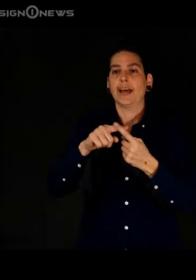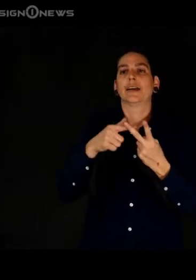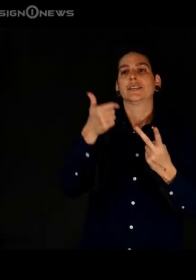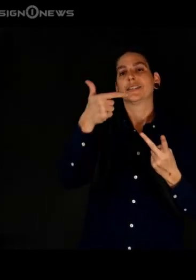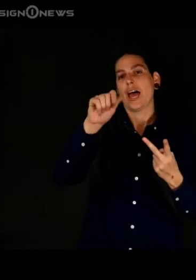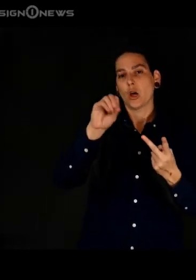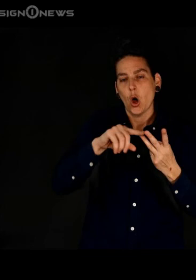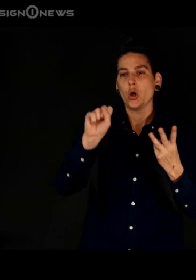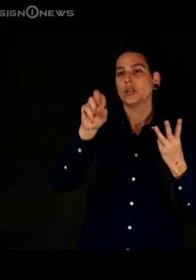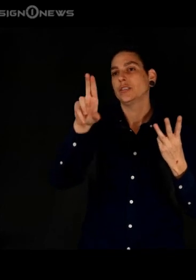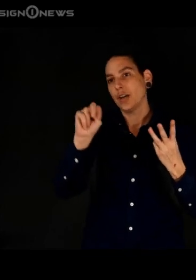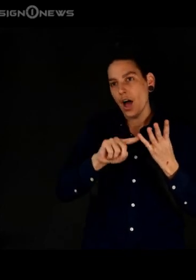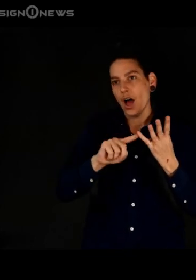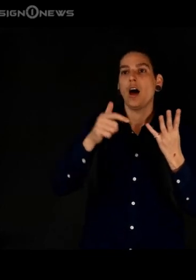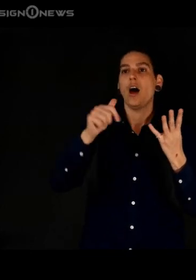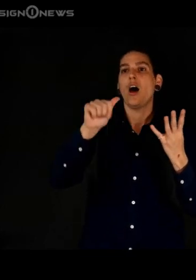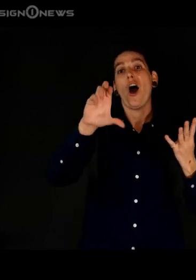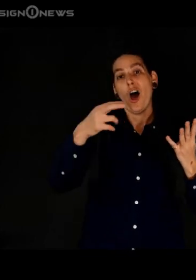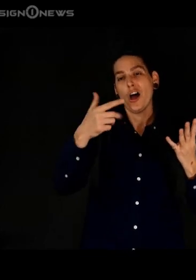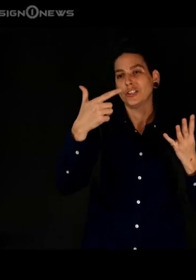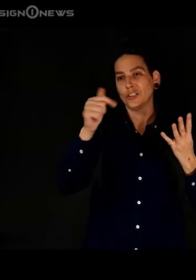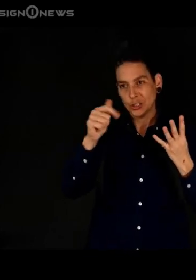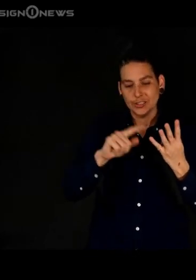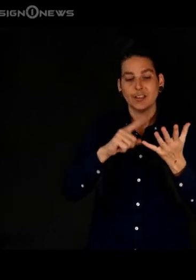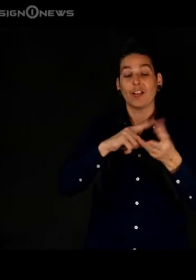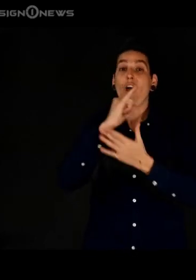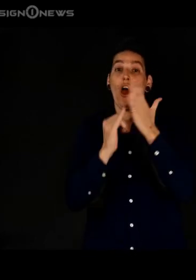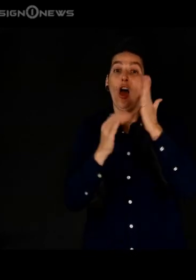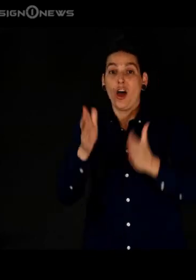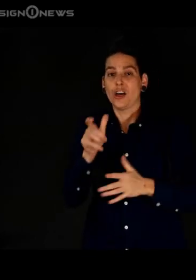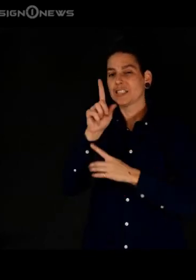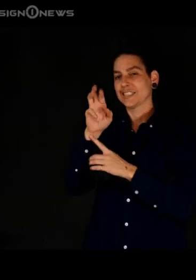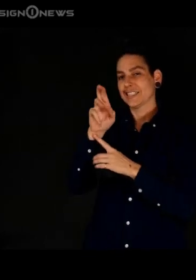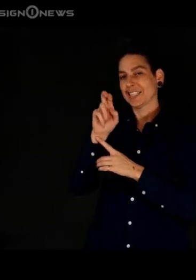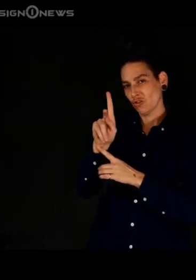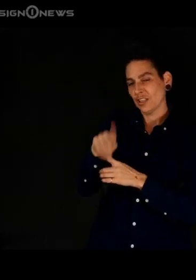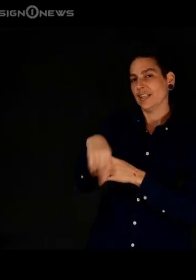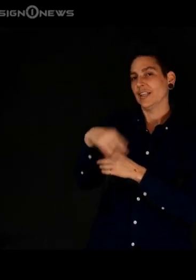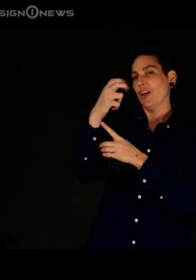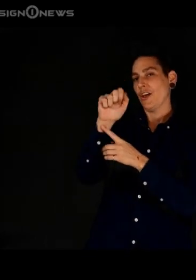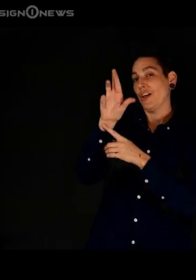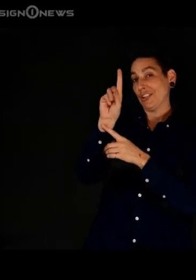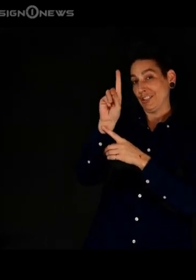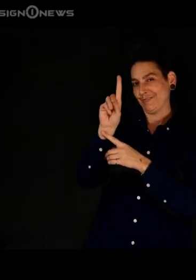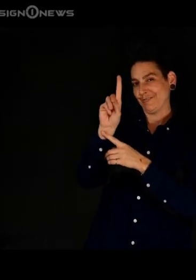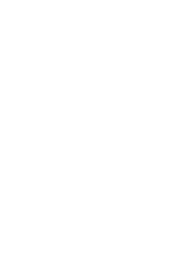Unity Network, the Georgia Advocacy Office, and Georgia.